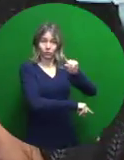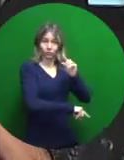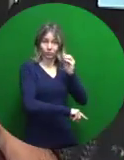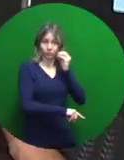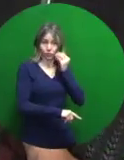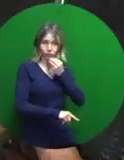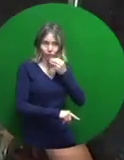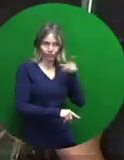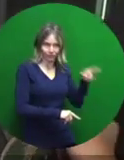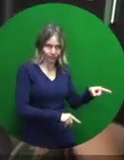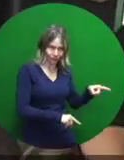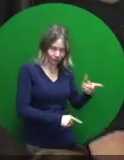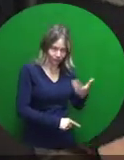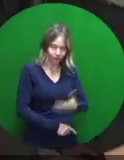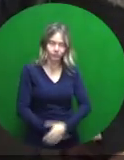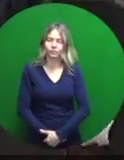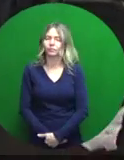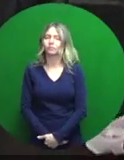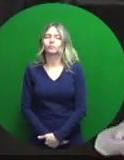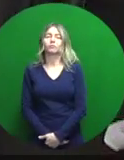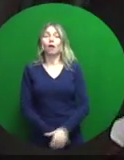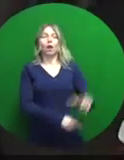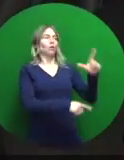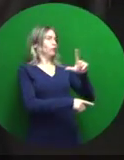and when they went home,